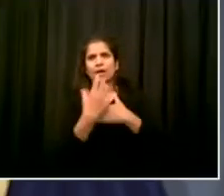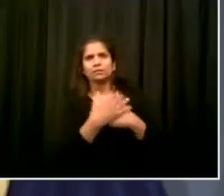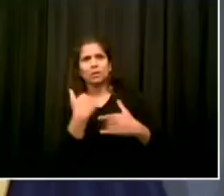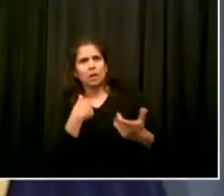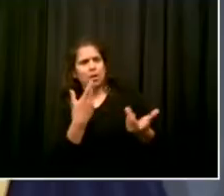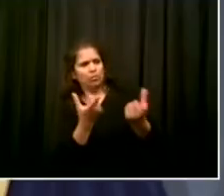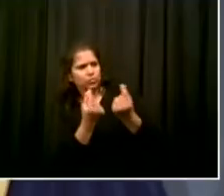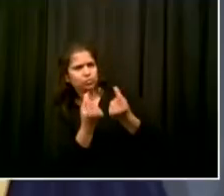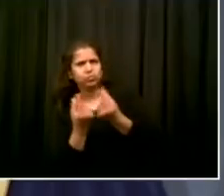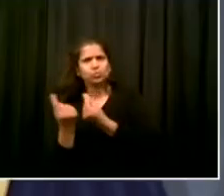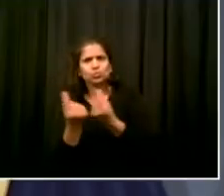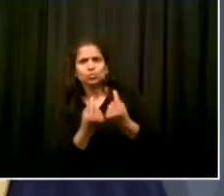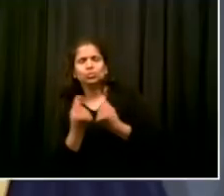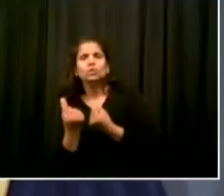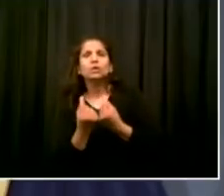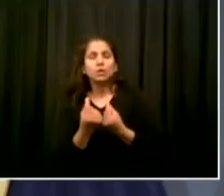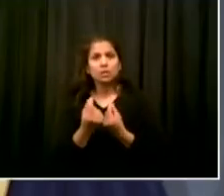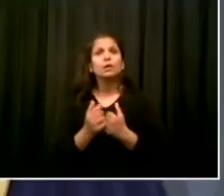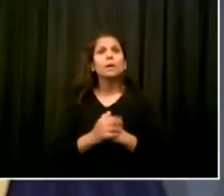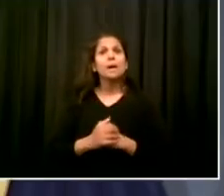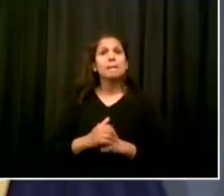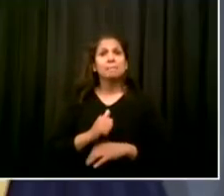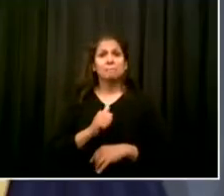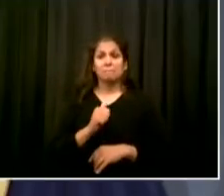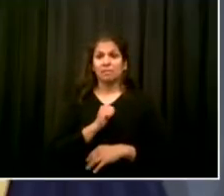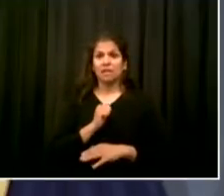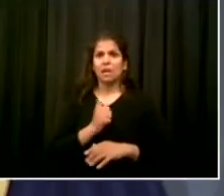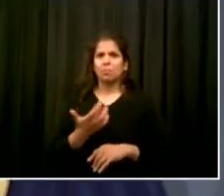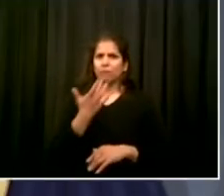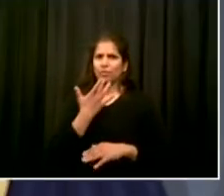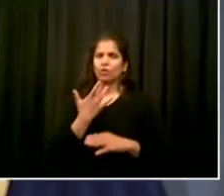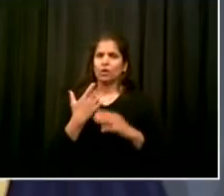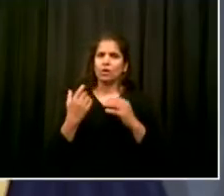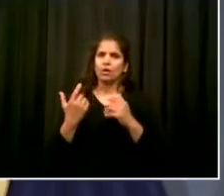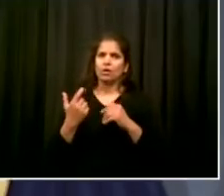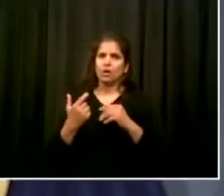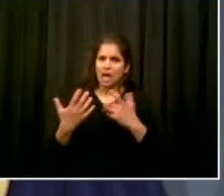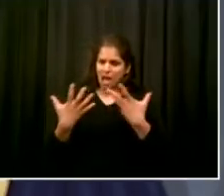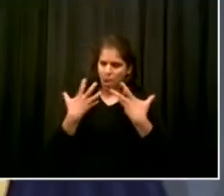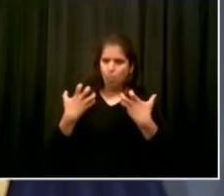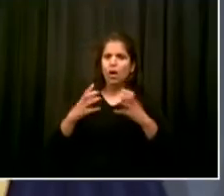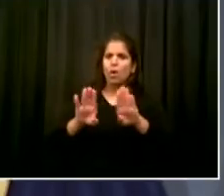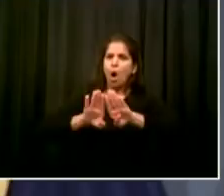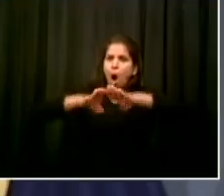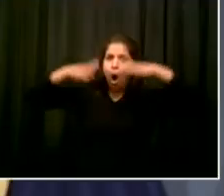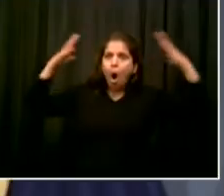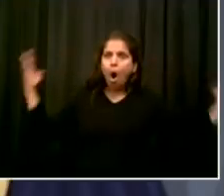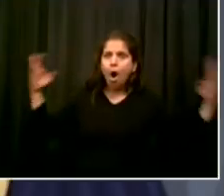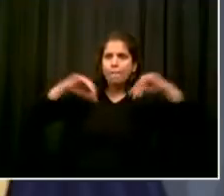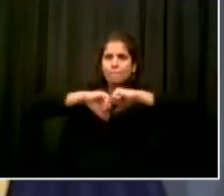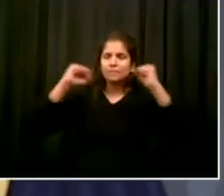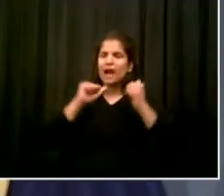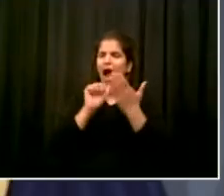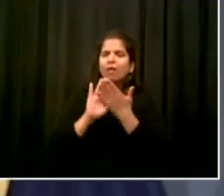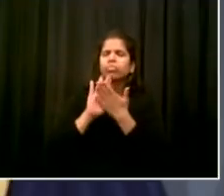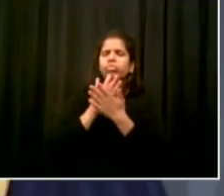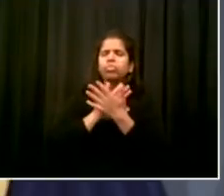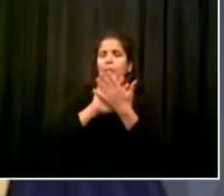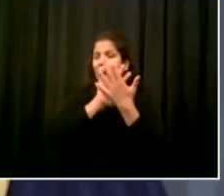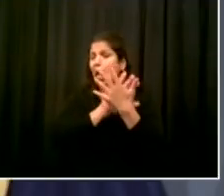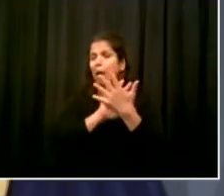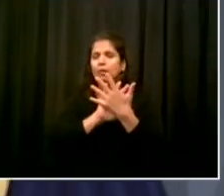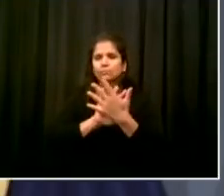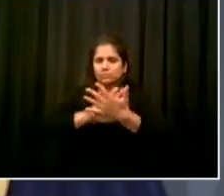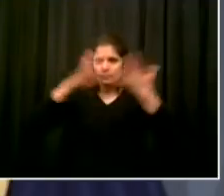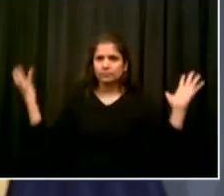not legally blocked. I have been working for years to get 50A changed so that we didn't even have a question,